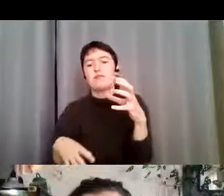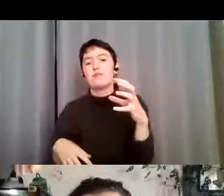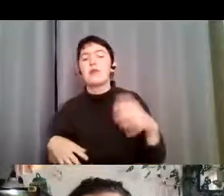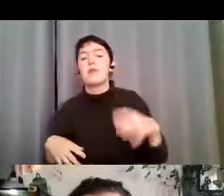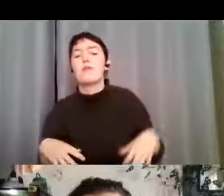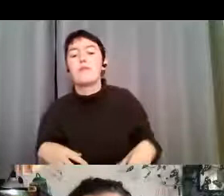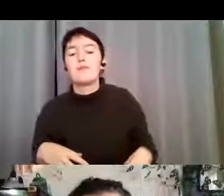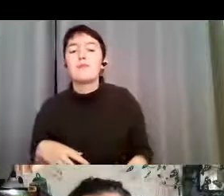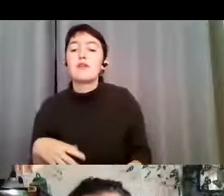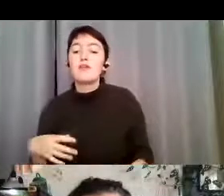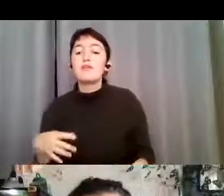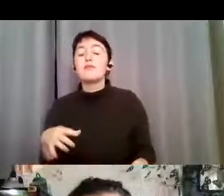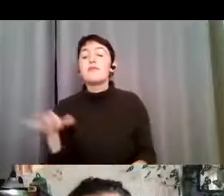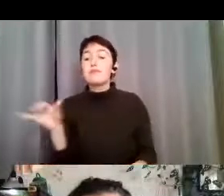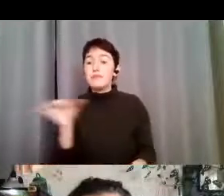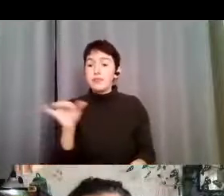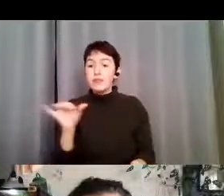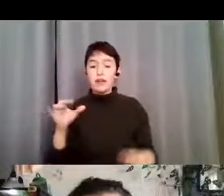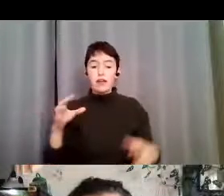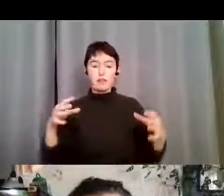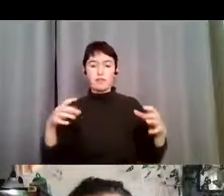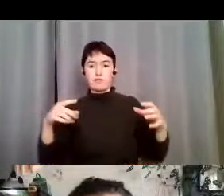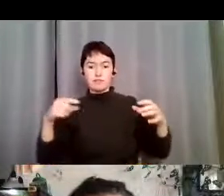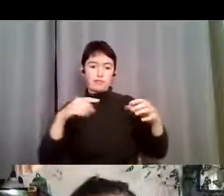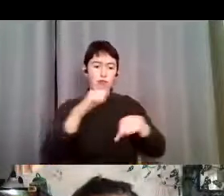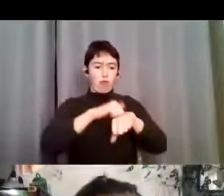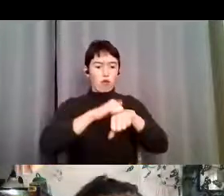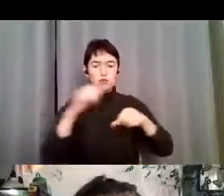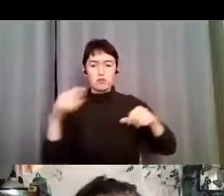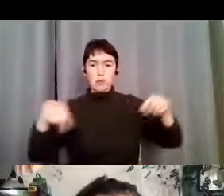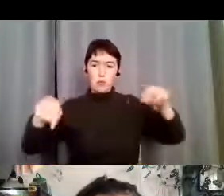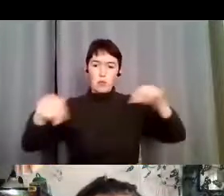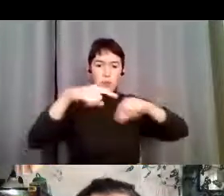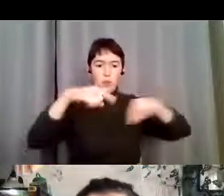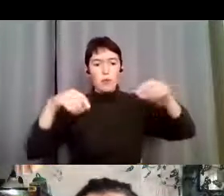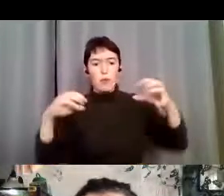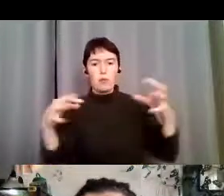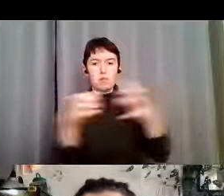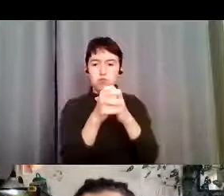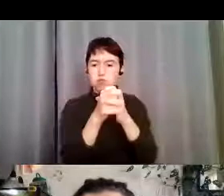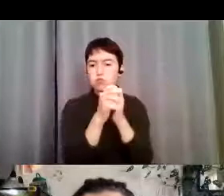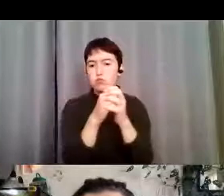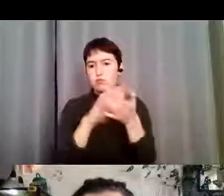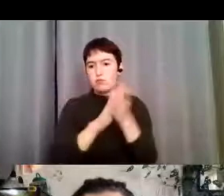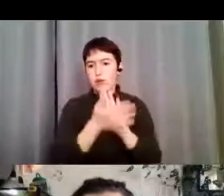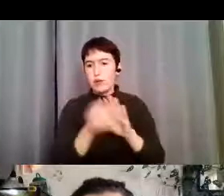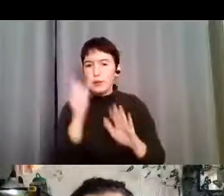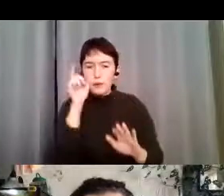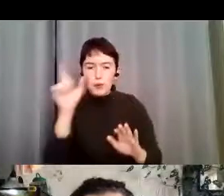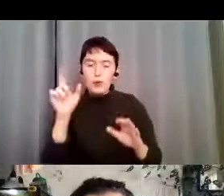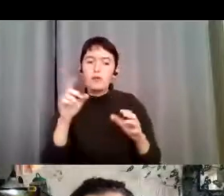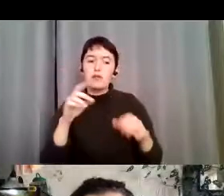like the collision that formed the moon, at around this same time, shortly after the moon formed and after the surfaces had